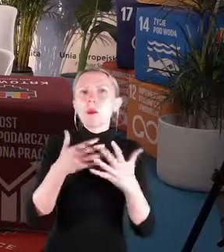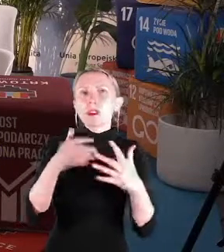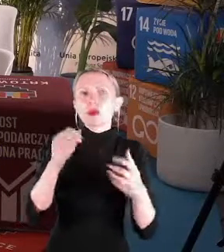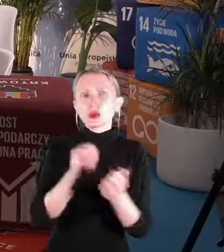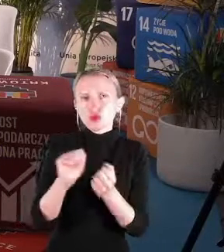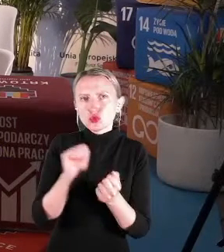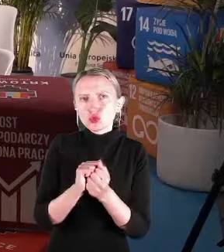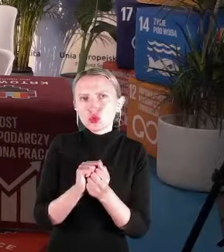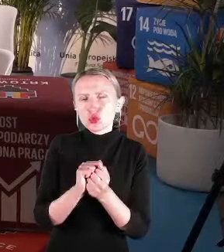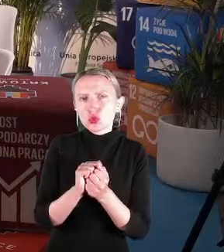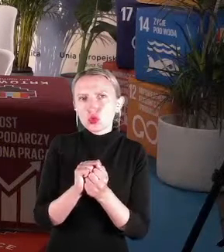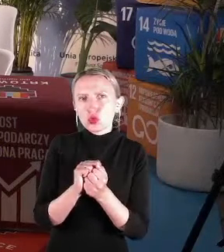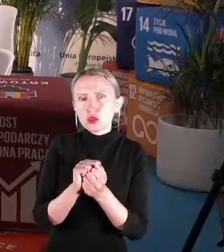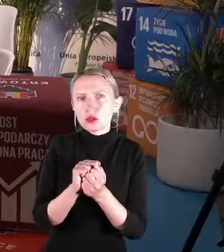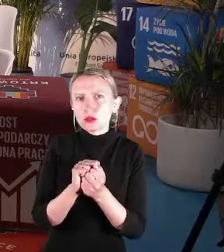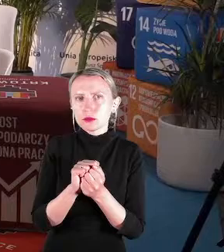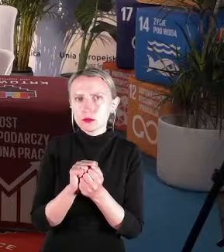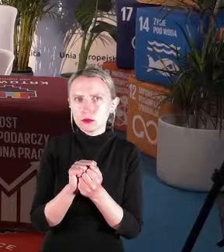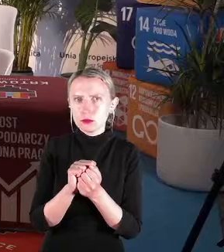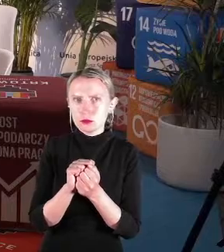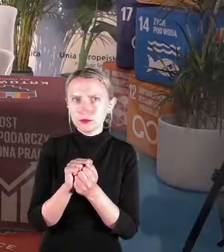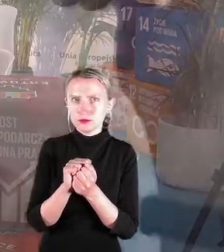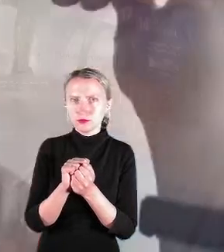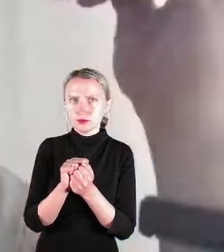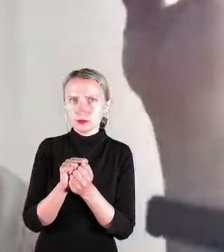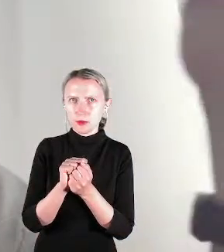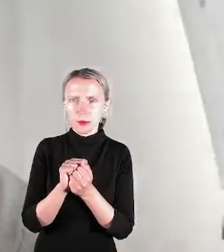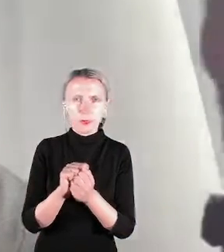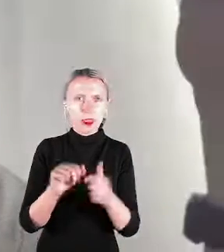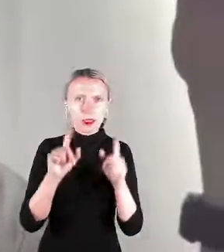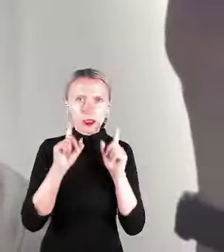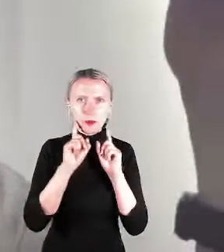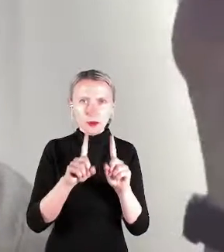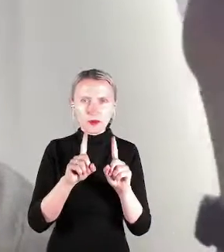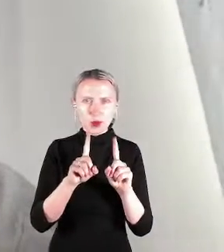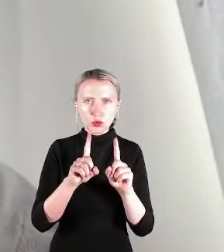sad? Like, I could mention that